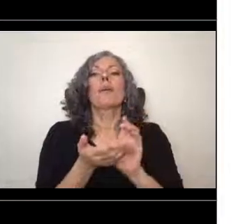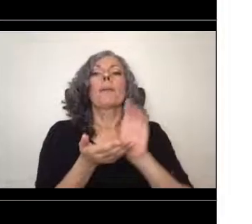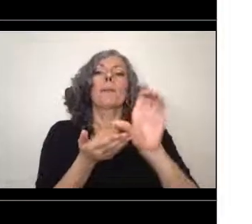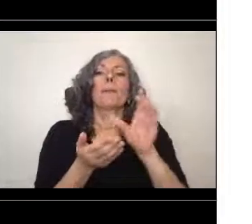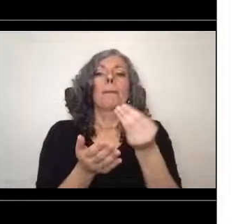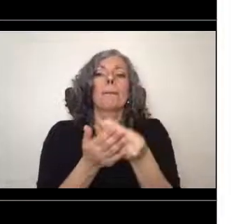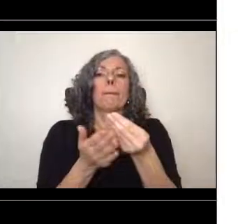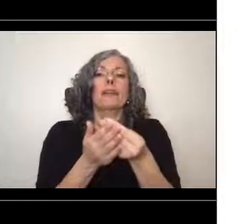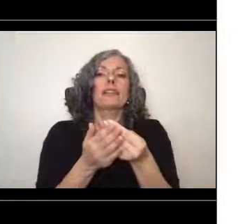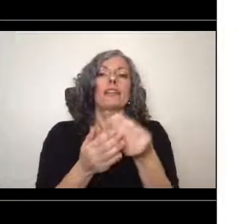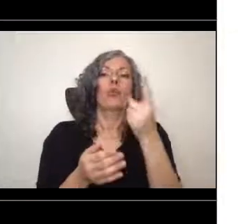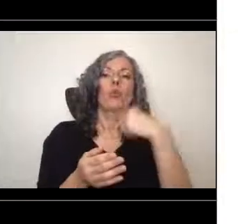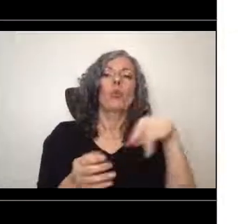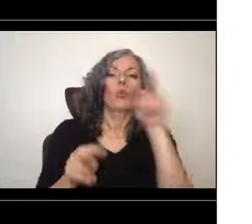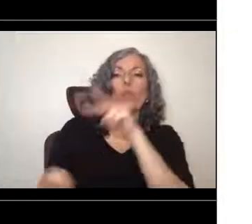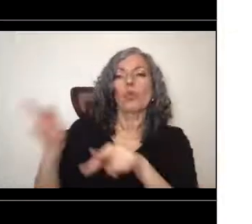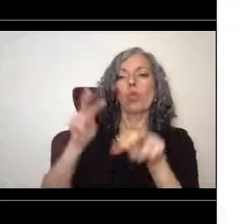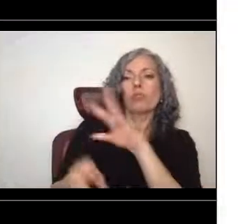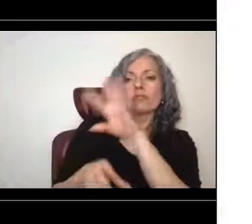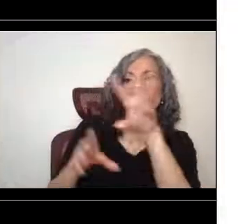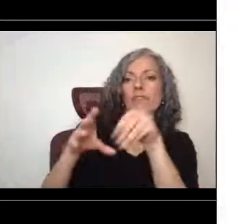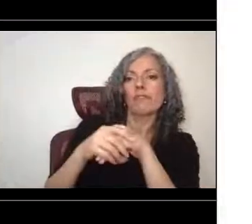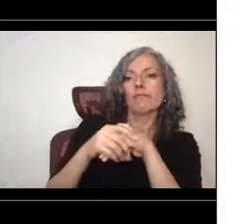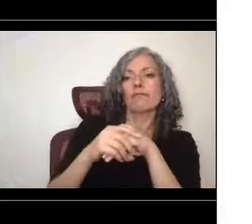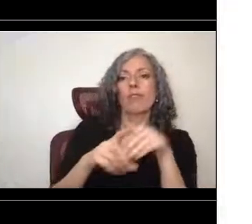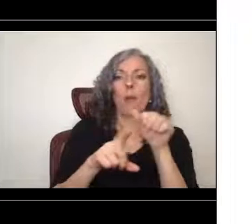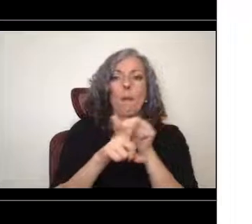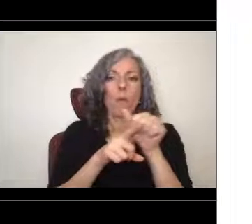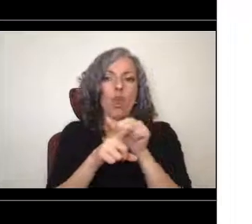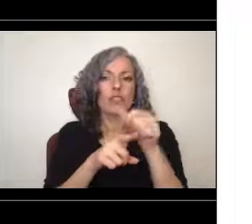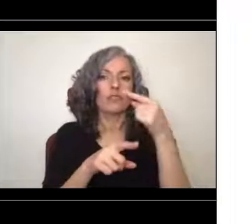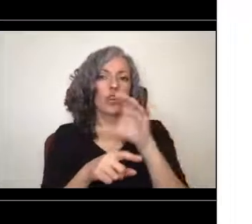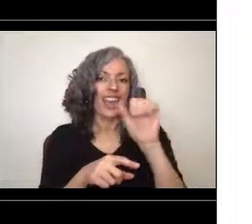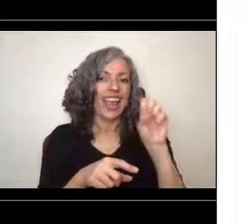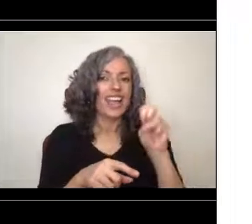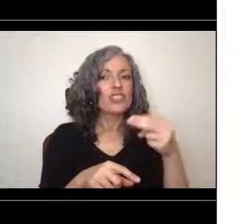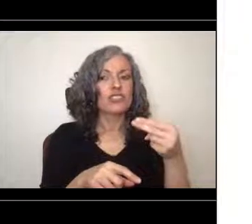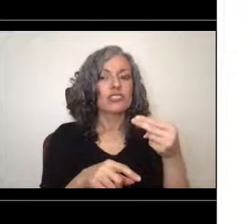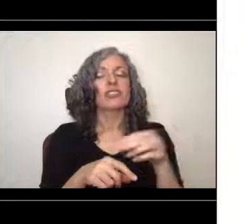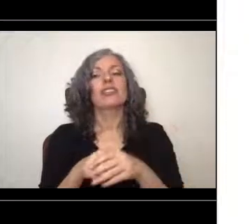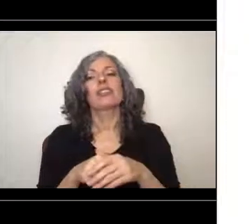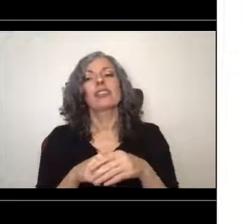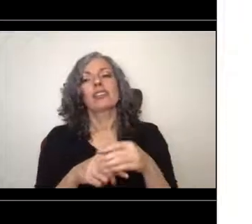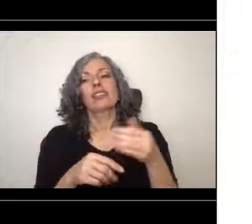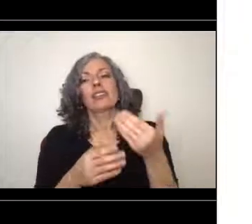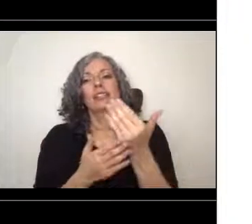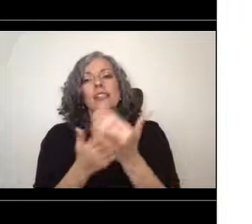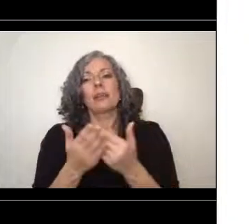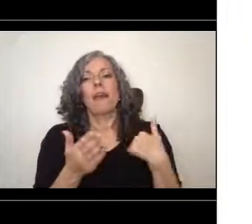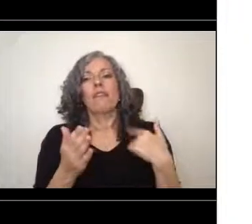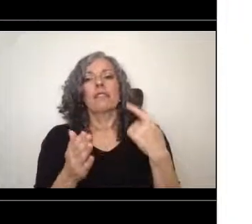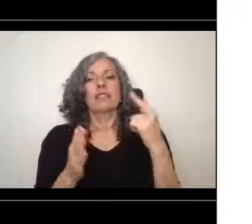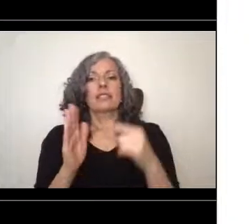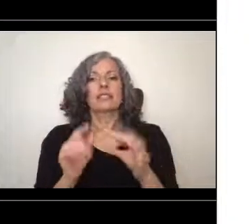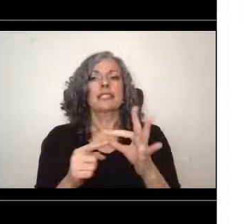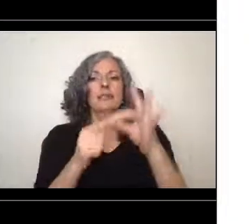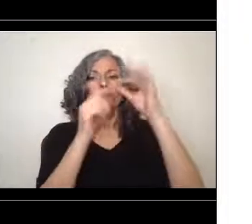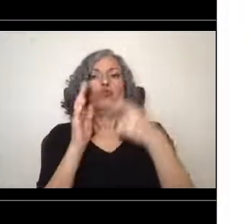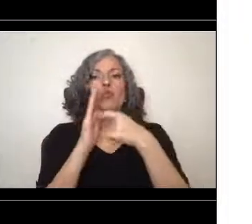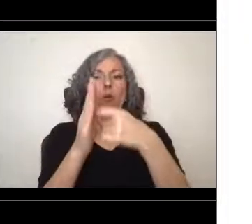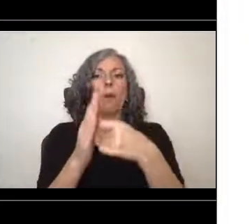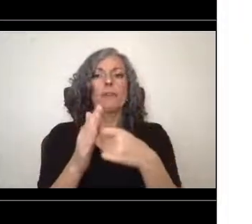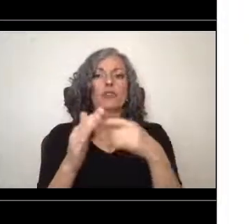look to incorporate a variety of cash management practices. Some of the funding streams and revenue sources may have special requirements or limitations,